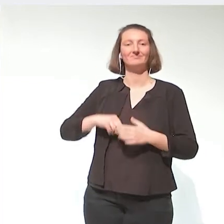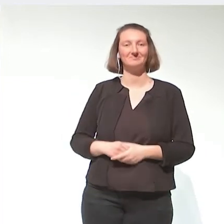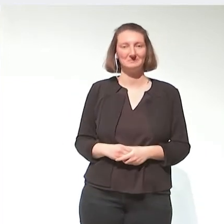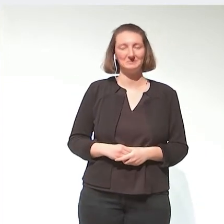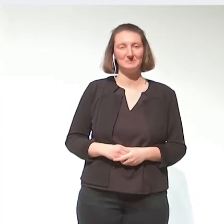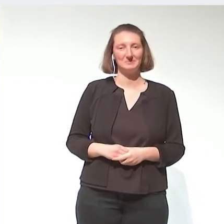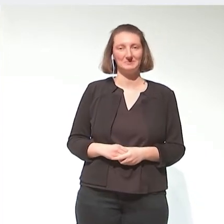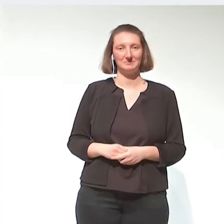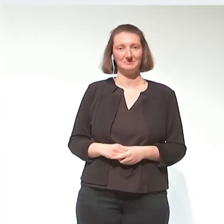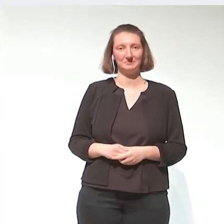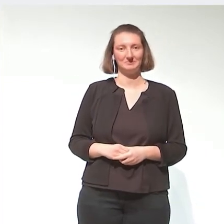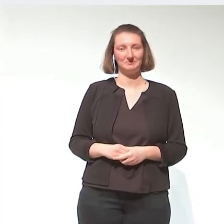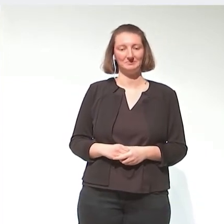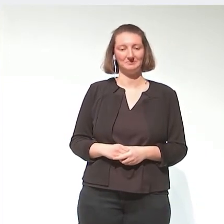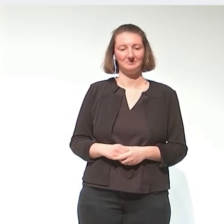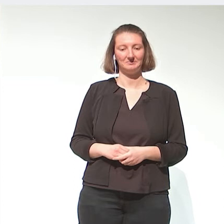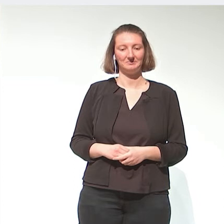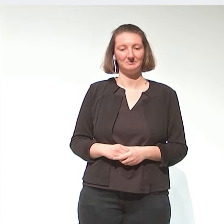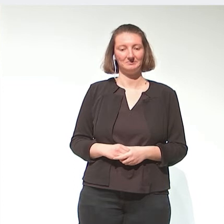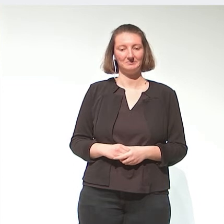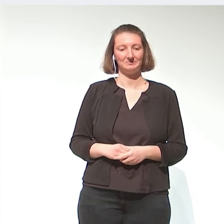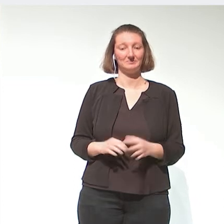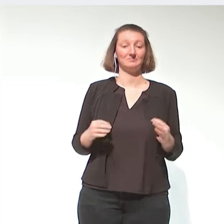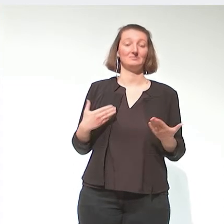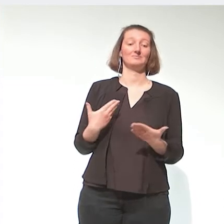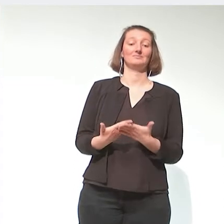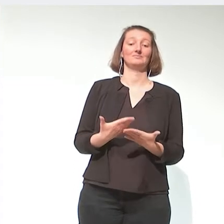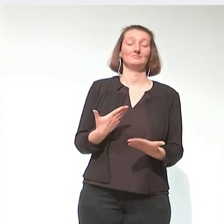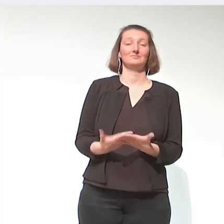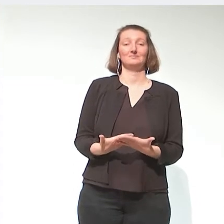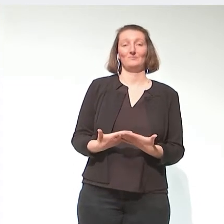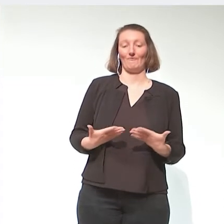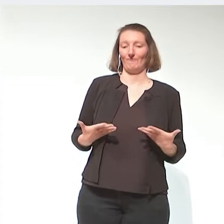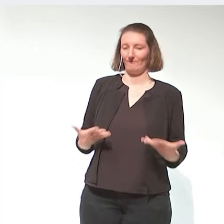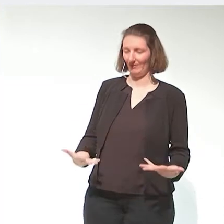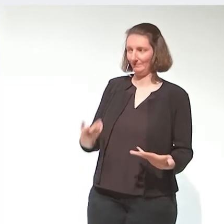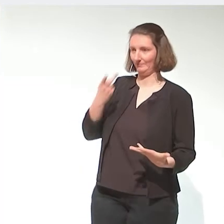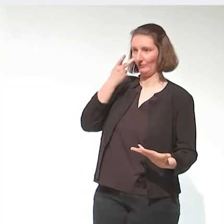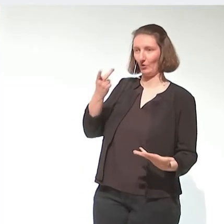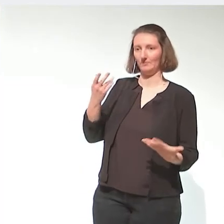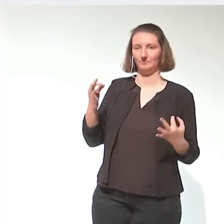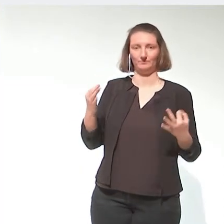accessible world is not only a slogan, but it works.